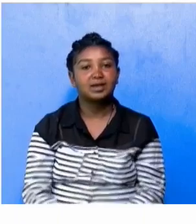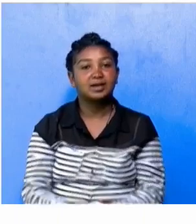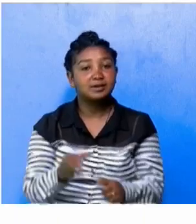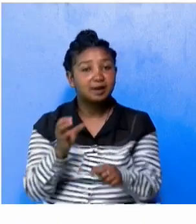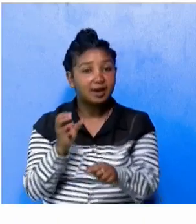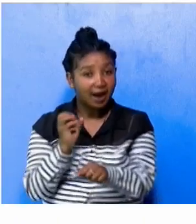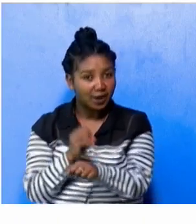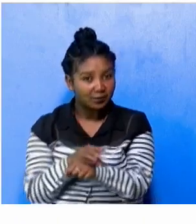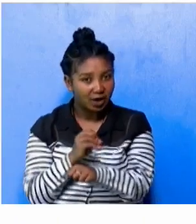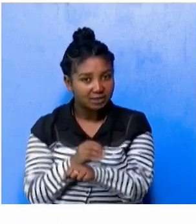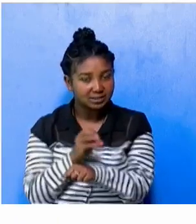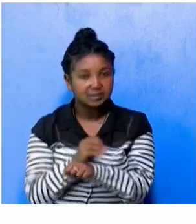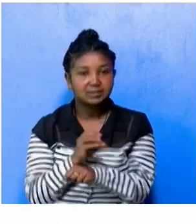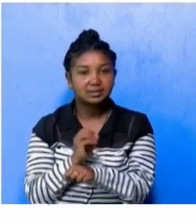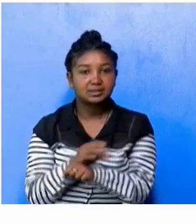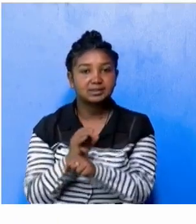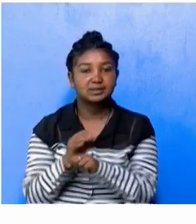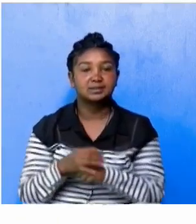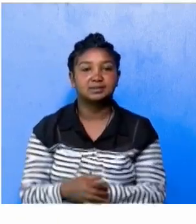advises